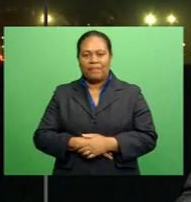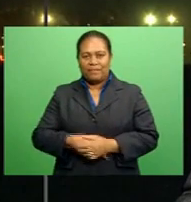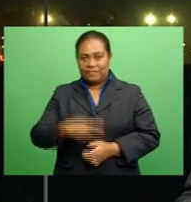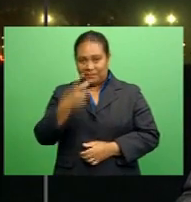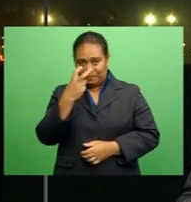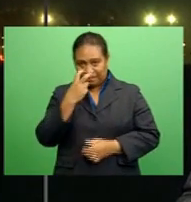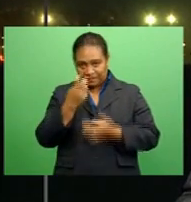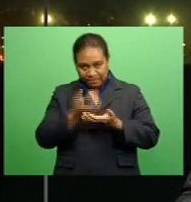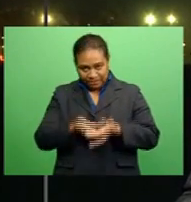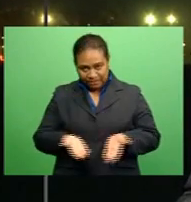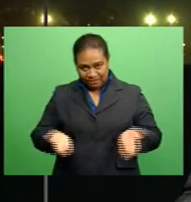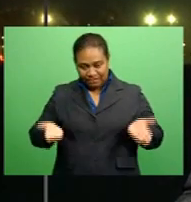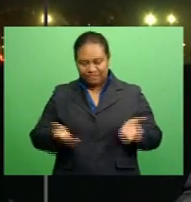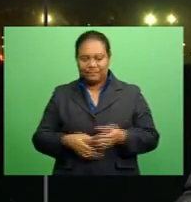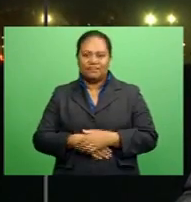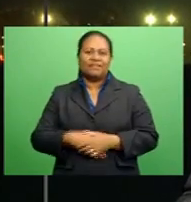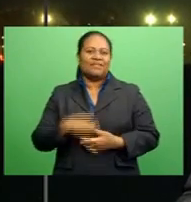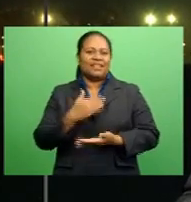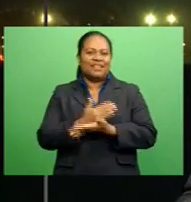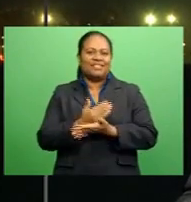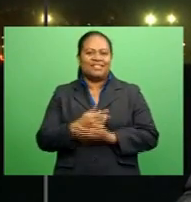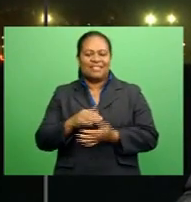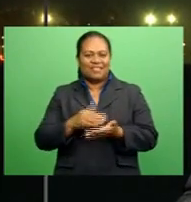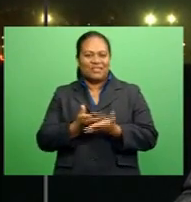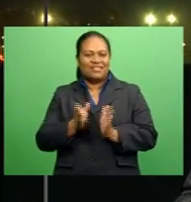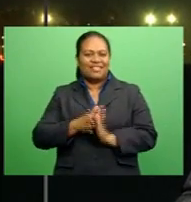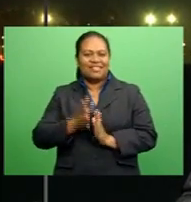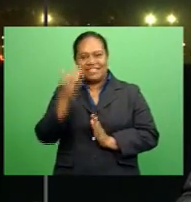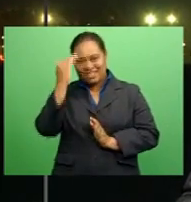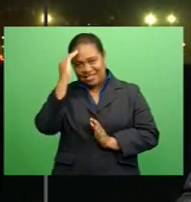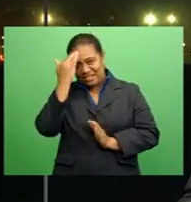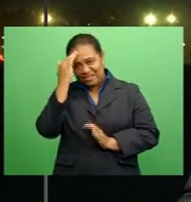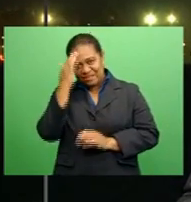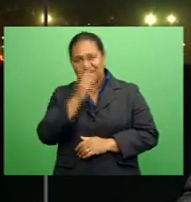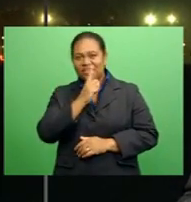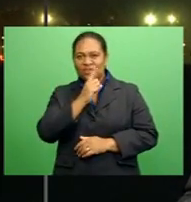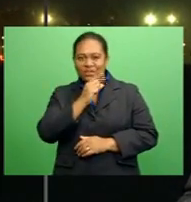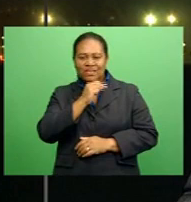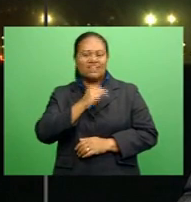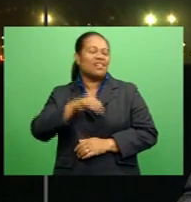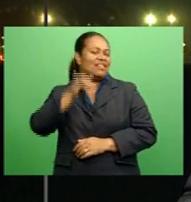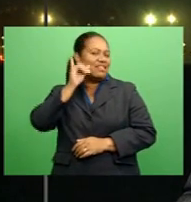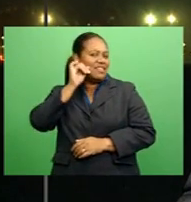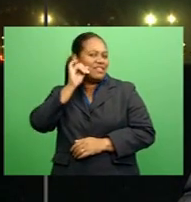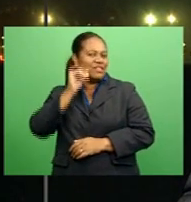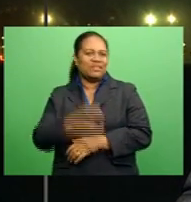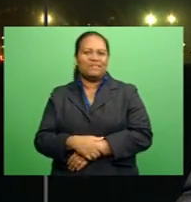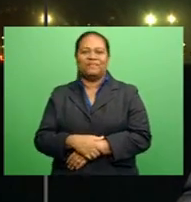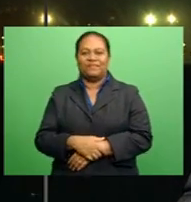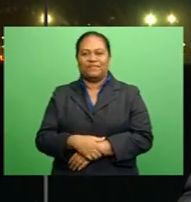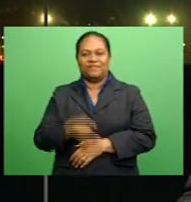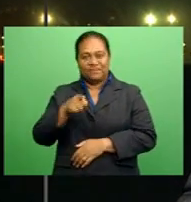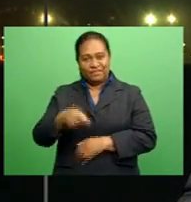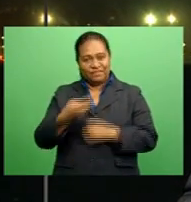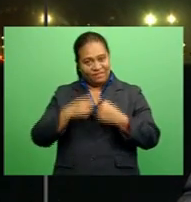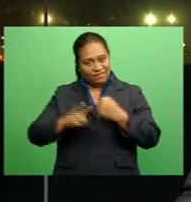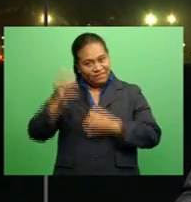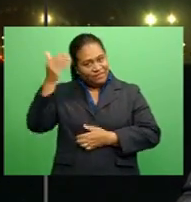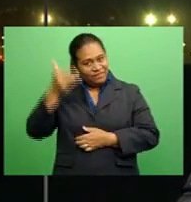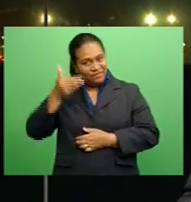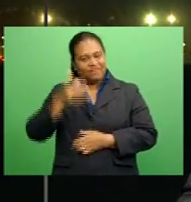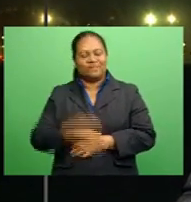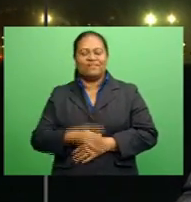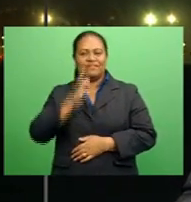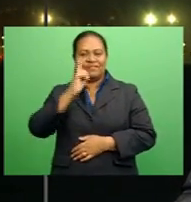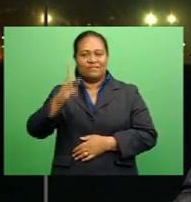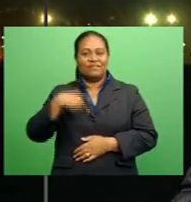fbcnews@fbc.com.fj or share it with us via our various social media accounts, including Facebook, Twitter and Instagram. That's your news this evening. I'll